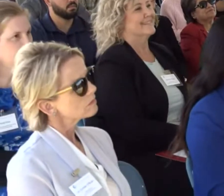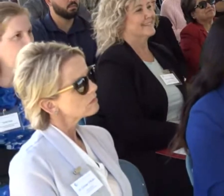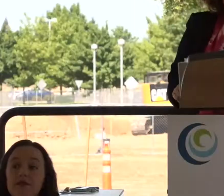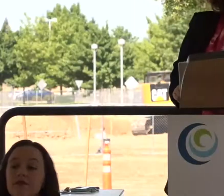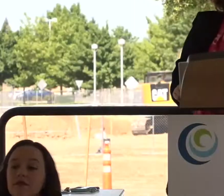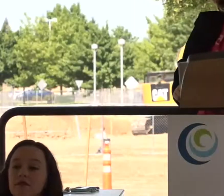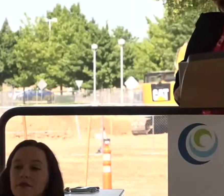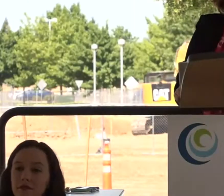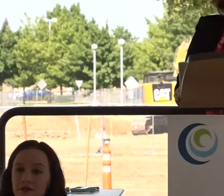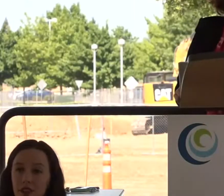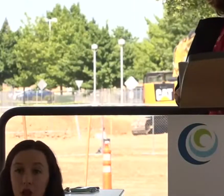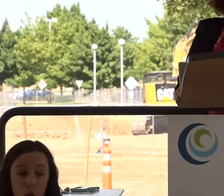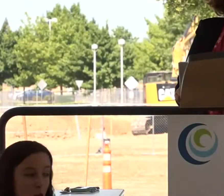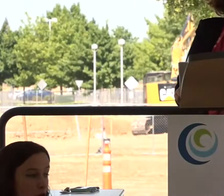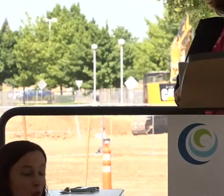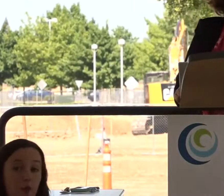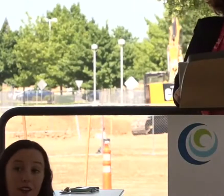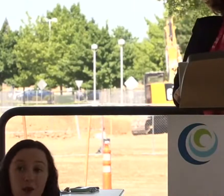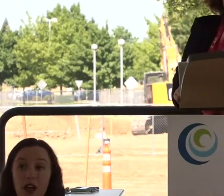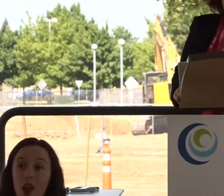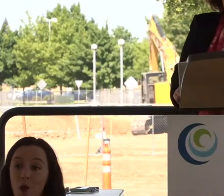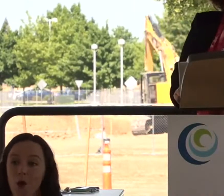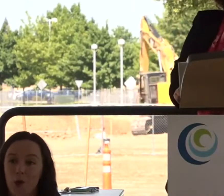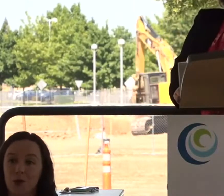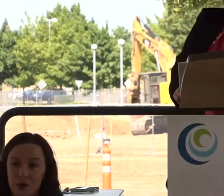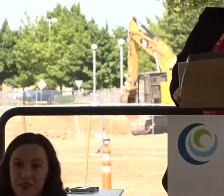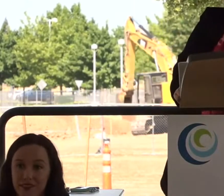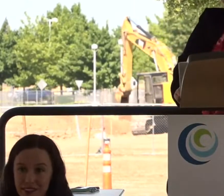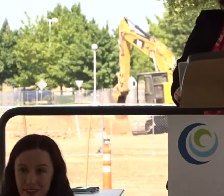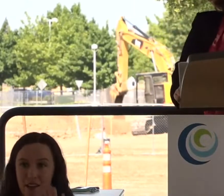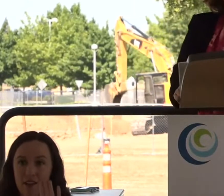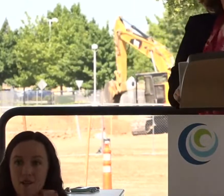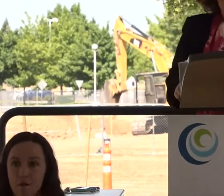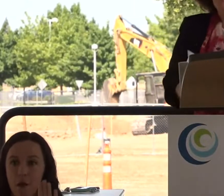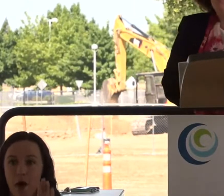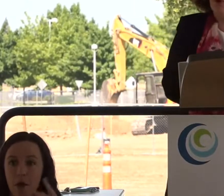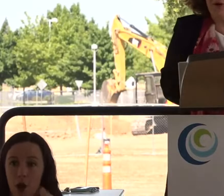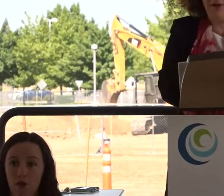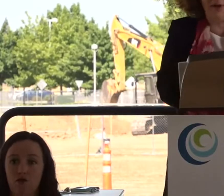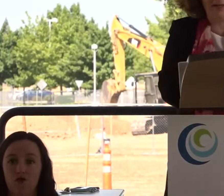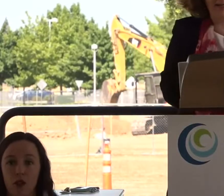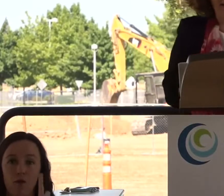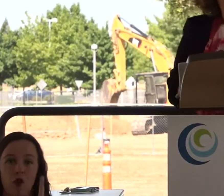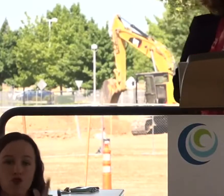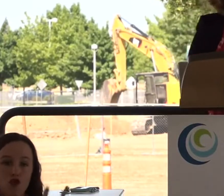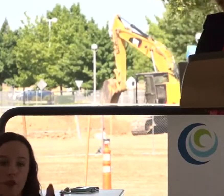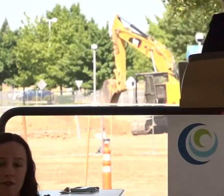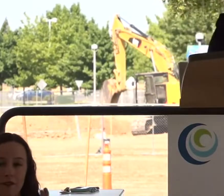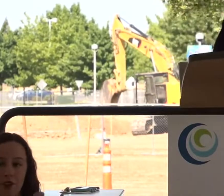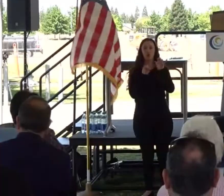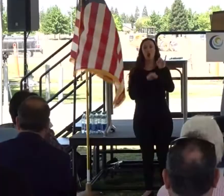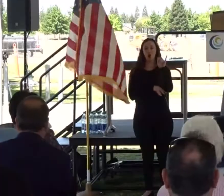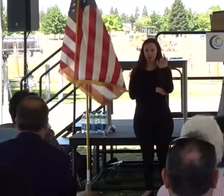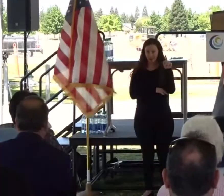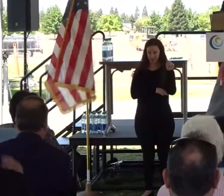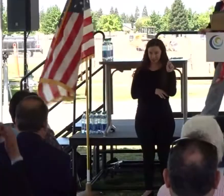And now I would like to introduce and welcome to the stage Bob Pettihome from Darden Architects.